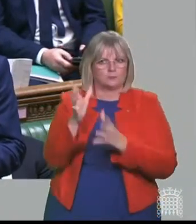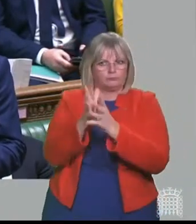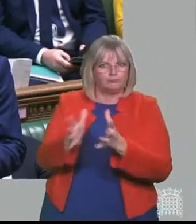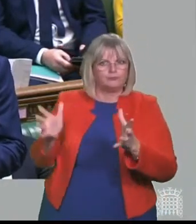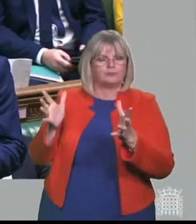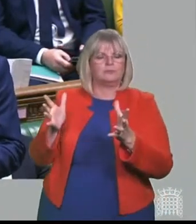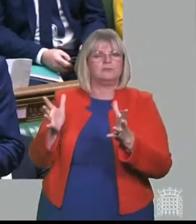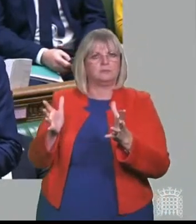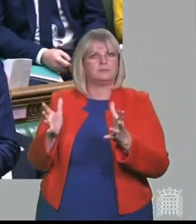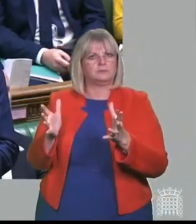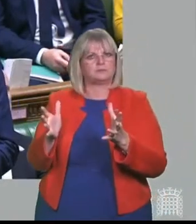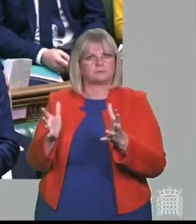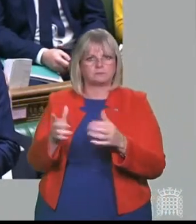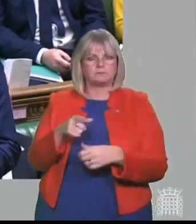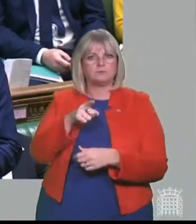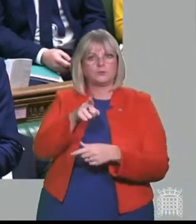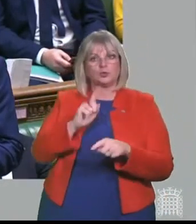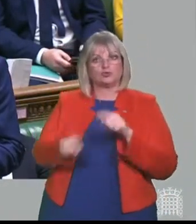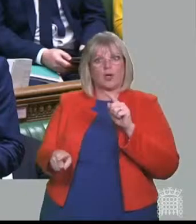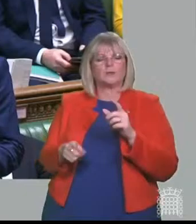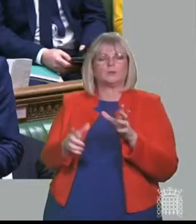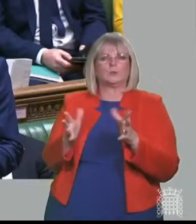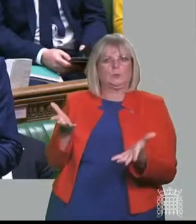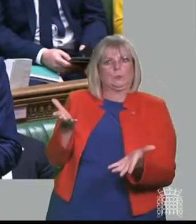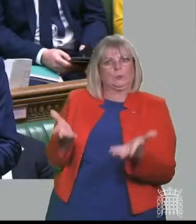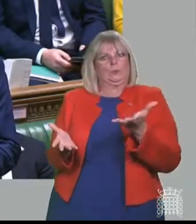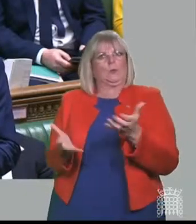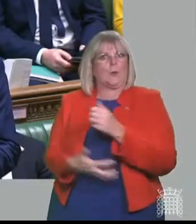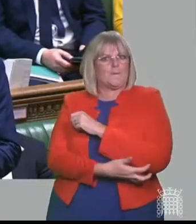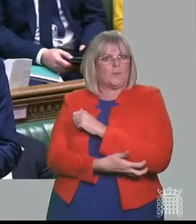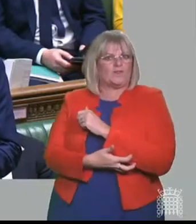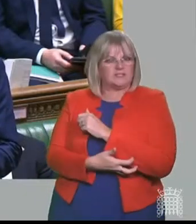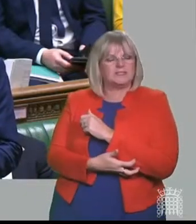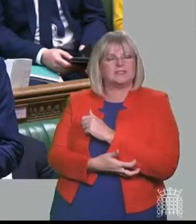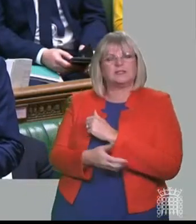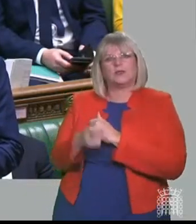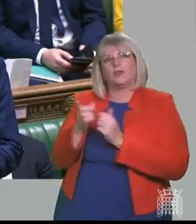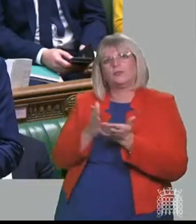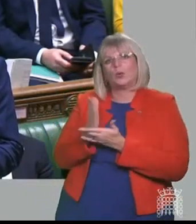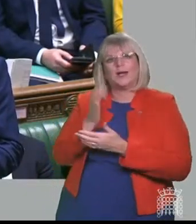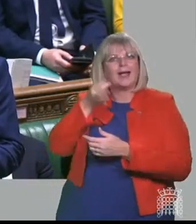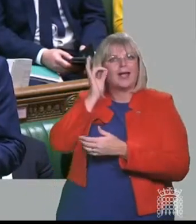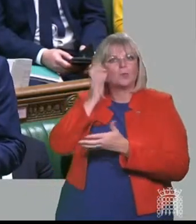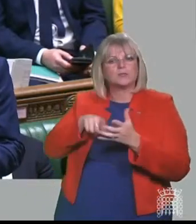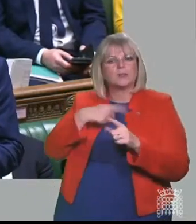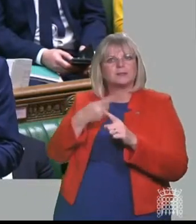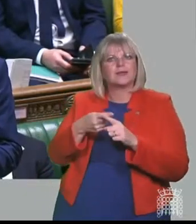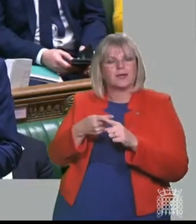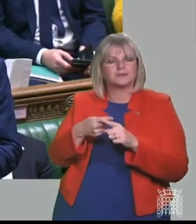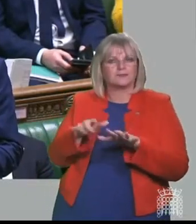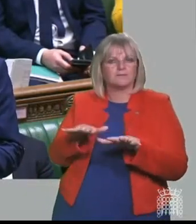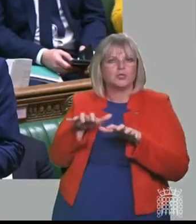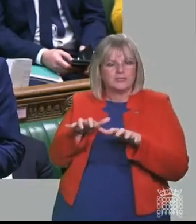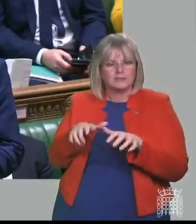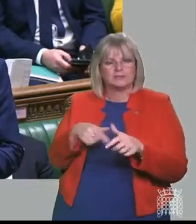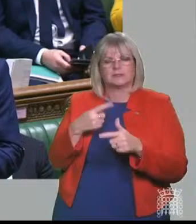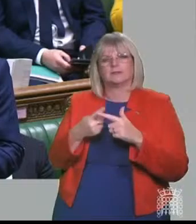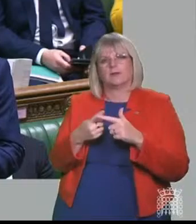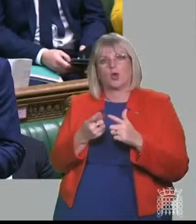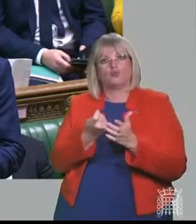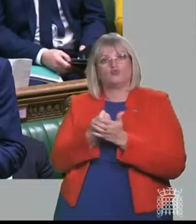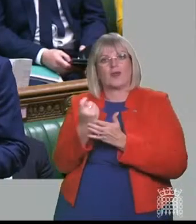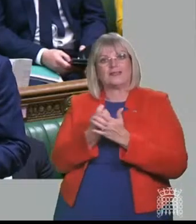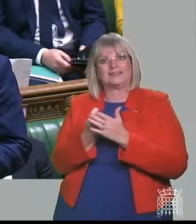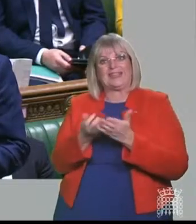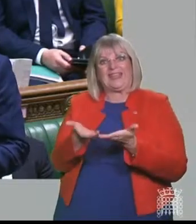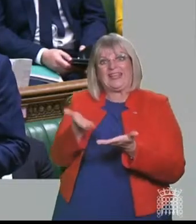of poverty, offering people a degree of stability through the council tax freeze and a cap on rent increases. We would do